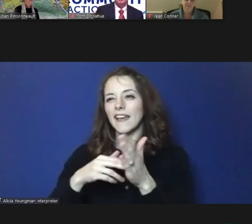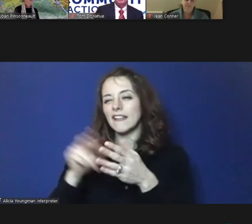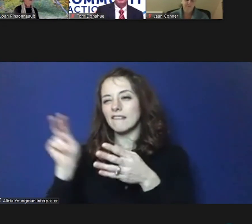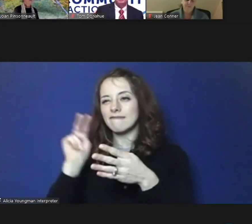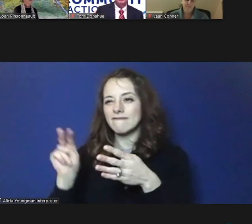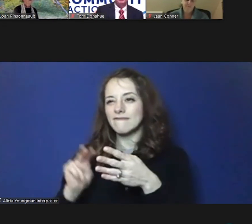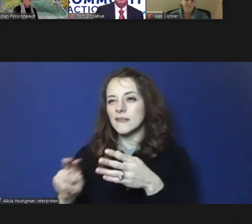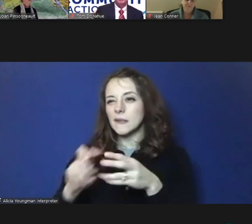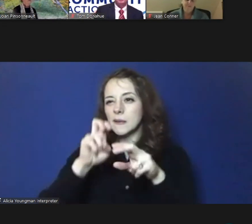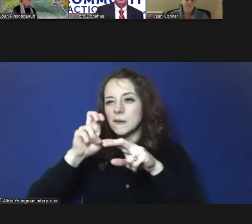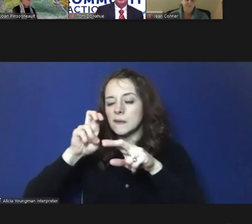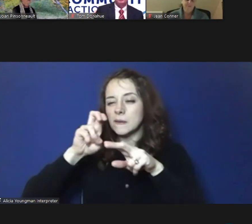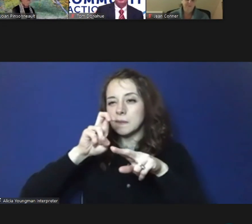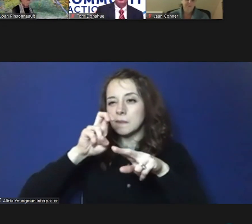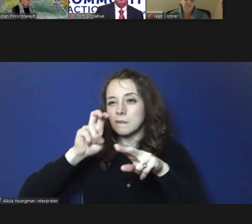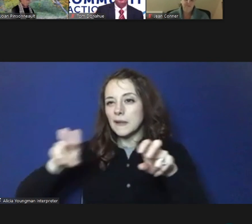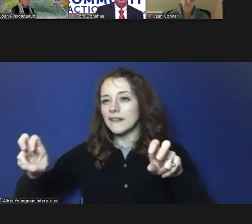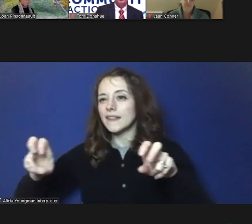and attendees.